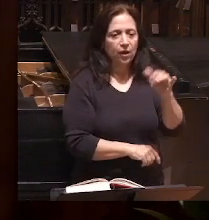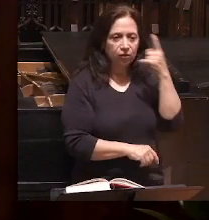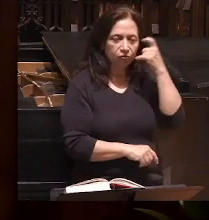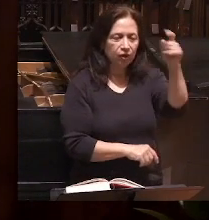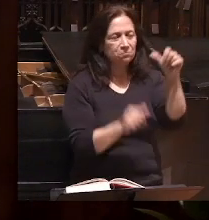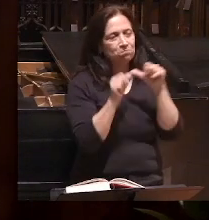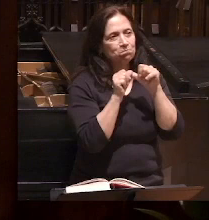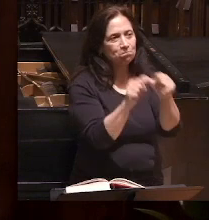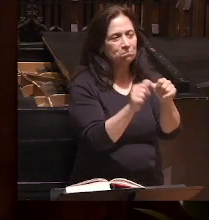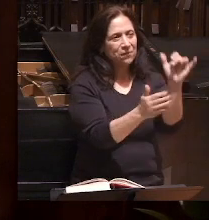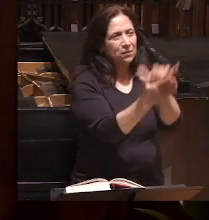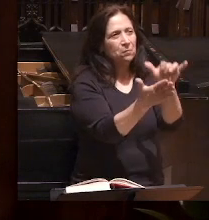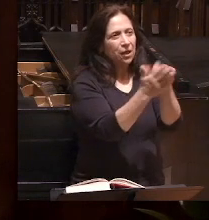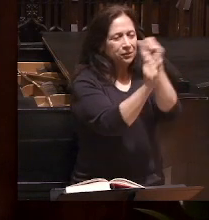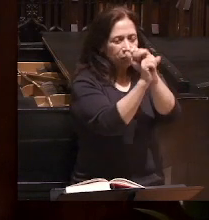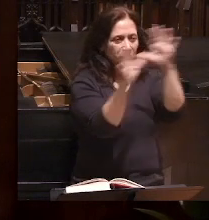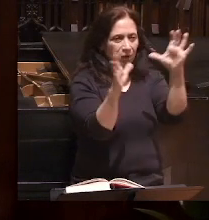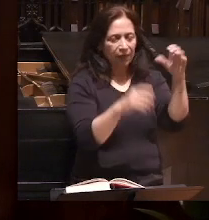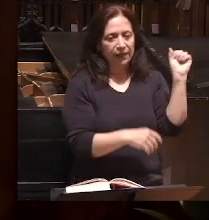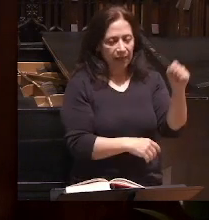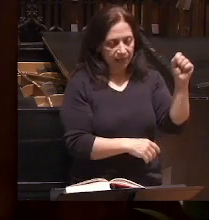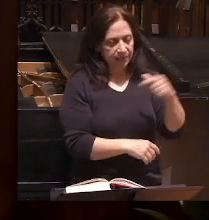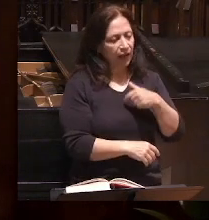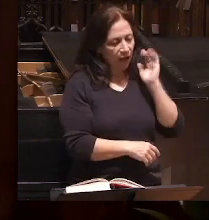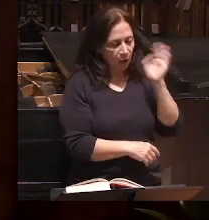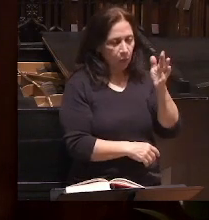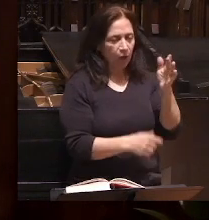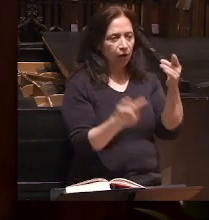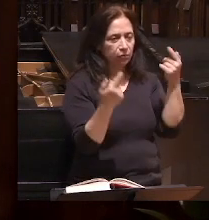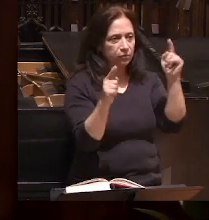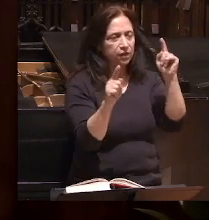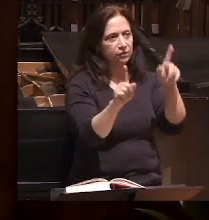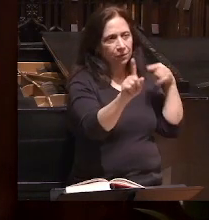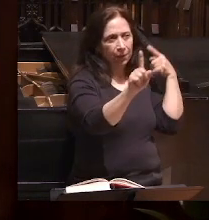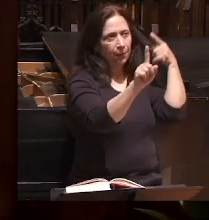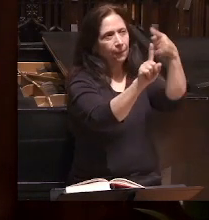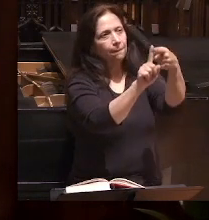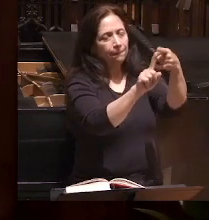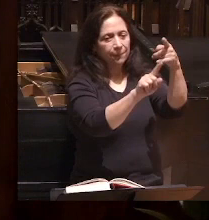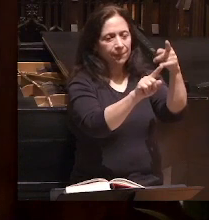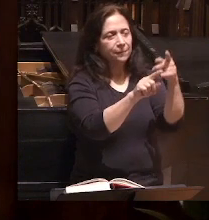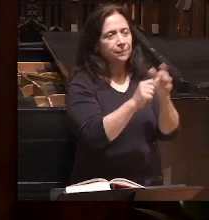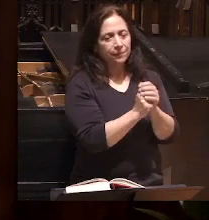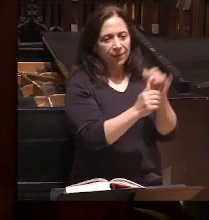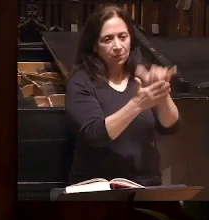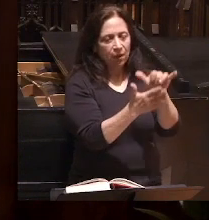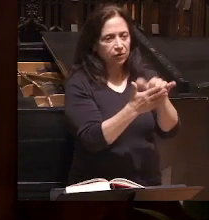impossible dream. Yes, and I'll reach the unreachable star.